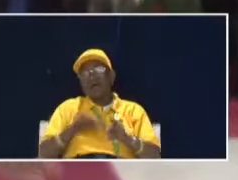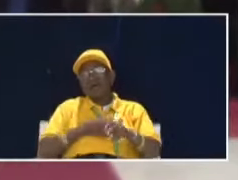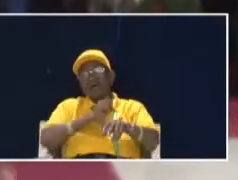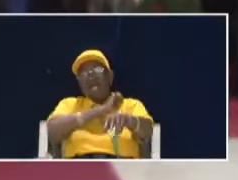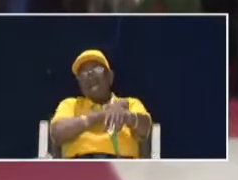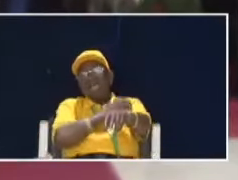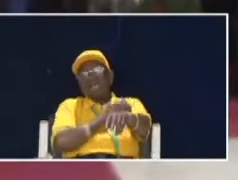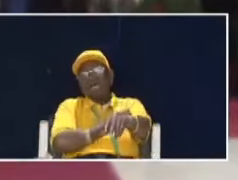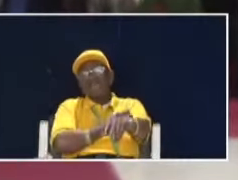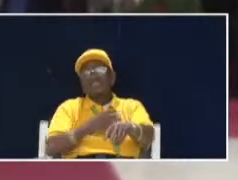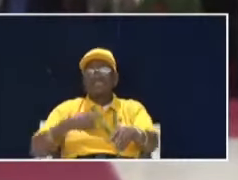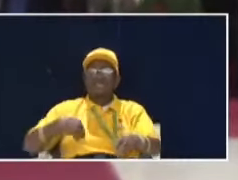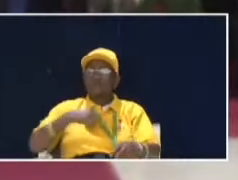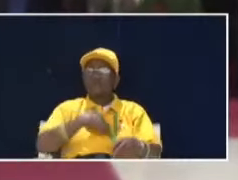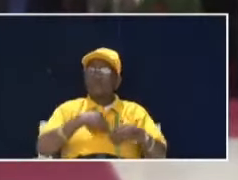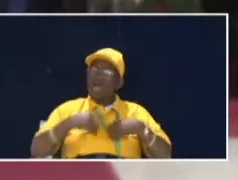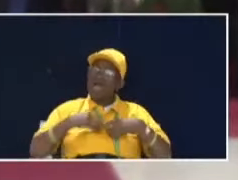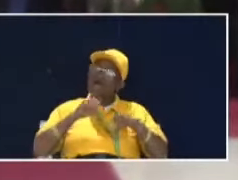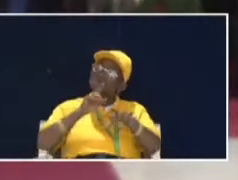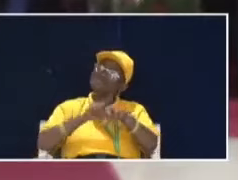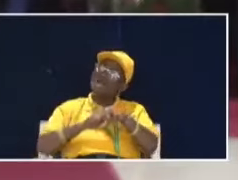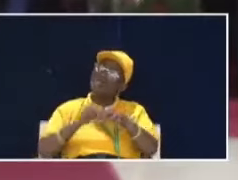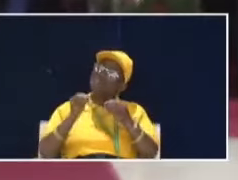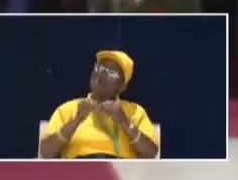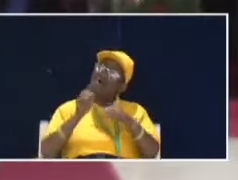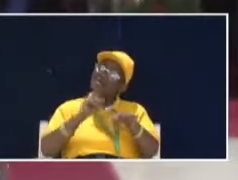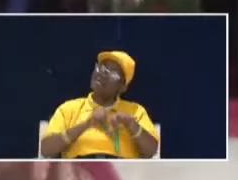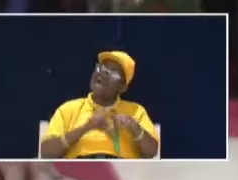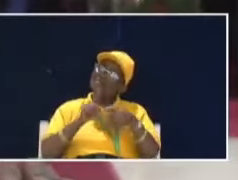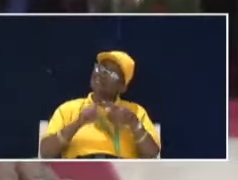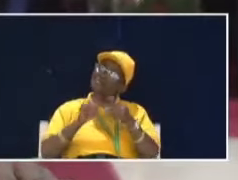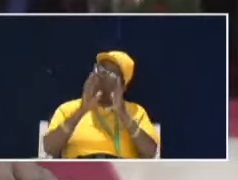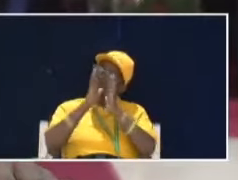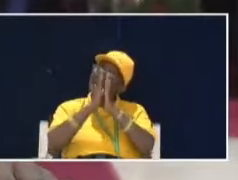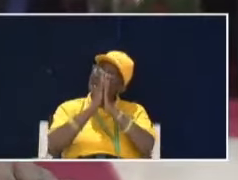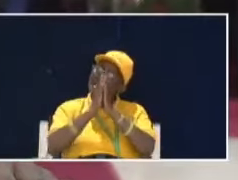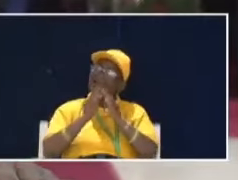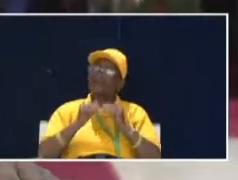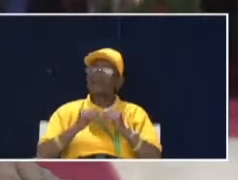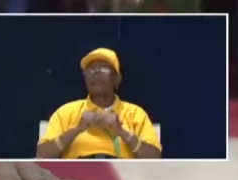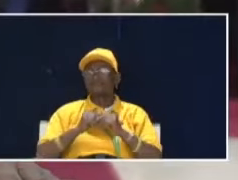And we have time, more time to pray.